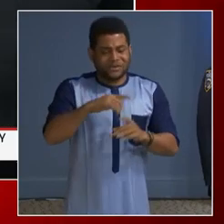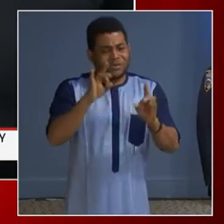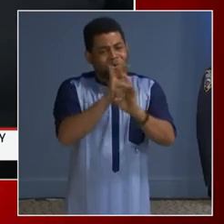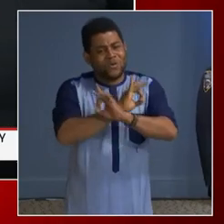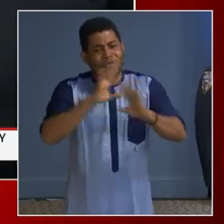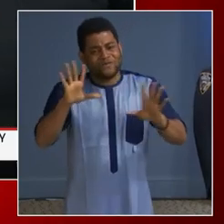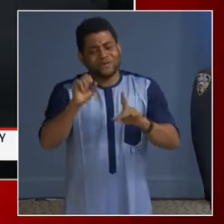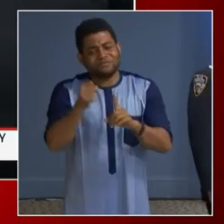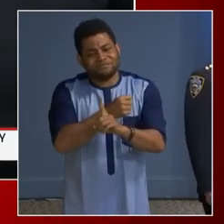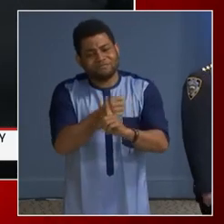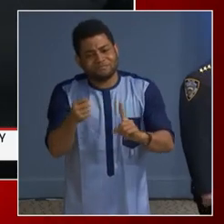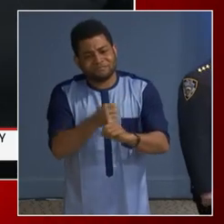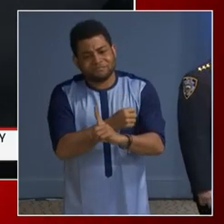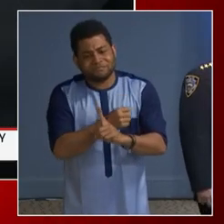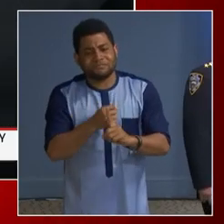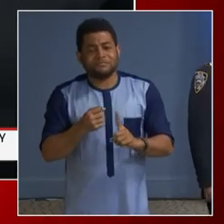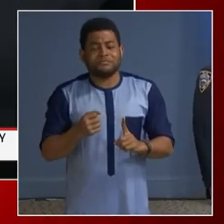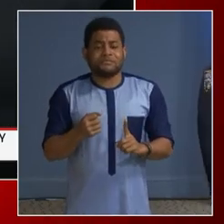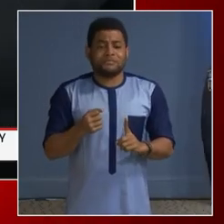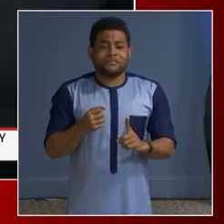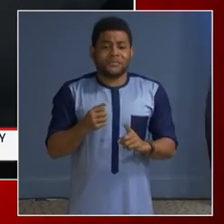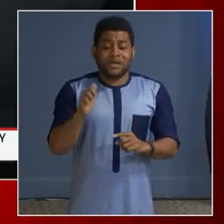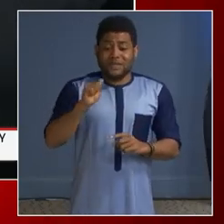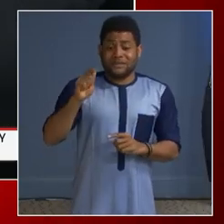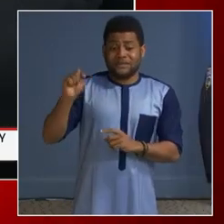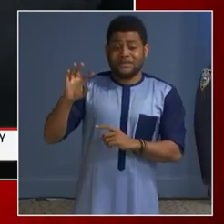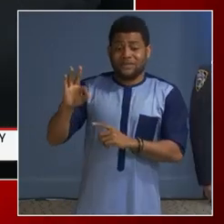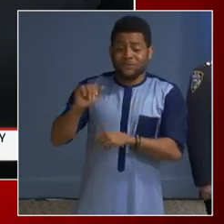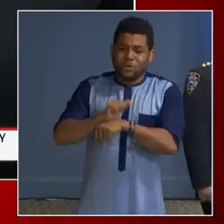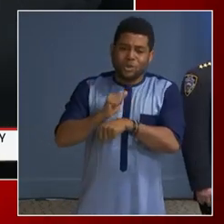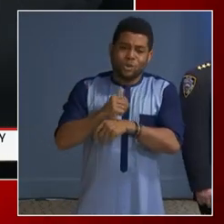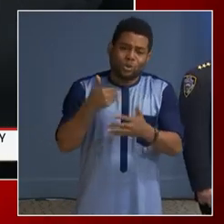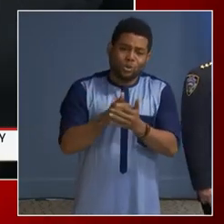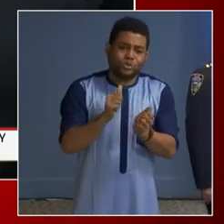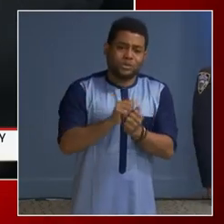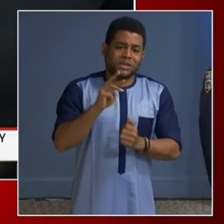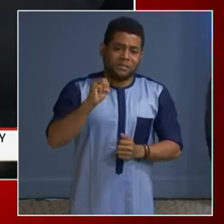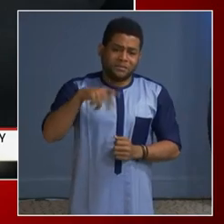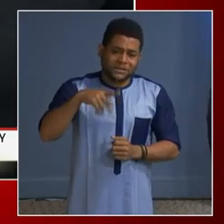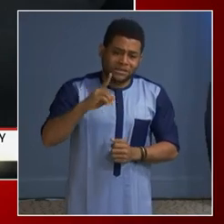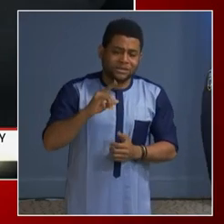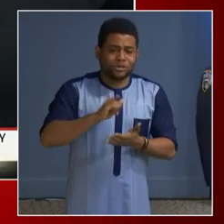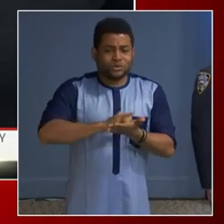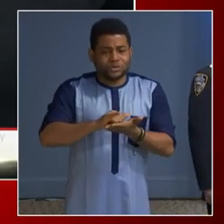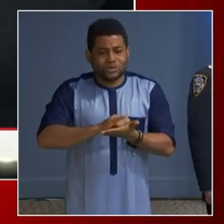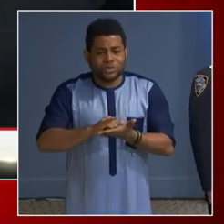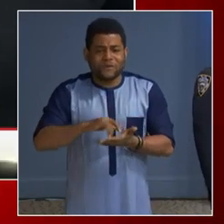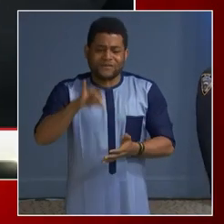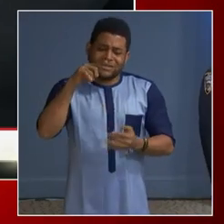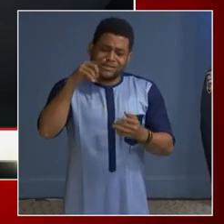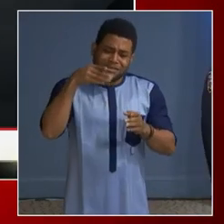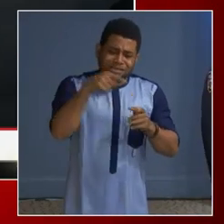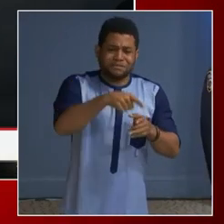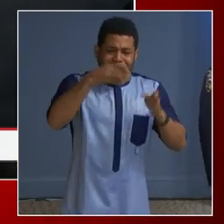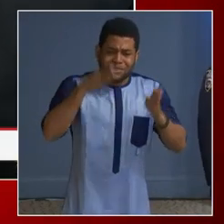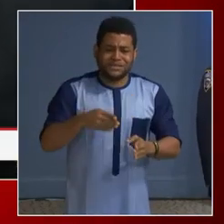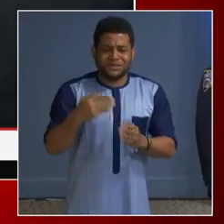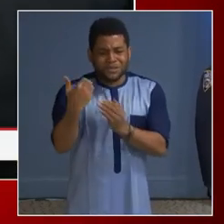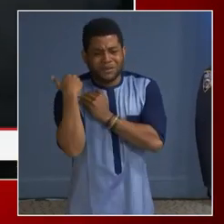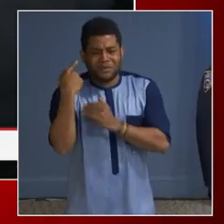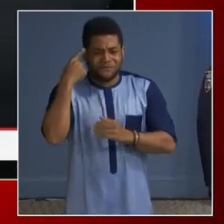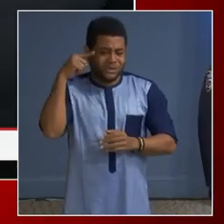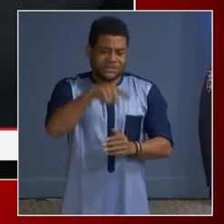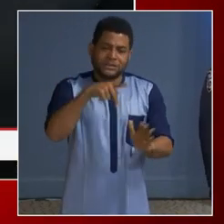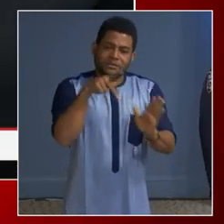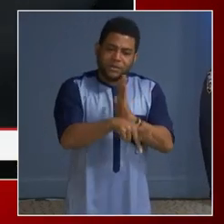ATF is working closely with the MPD and NYPD to identify and arrest the criminal responsible for these murders and assaults. Let